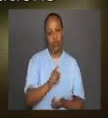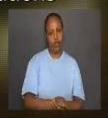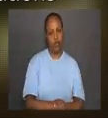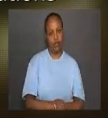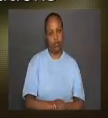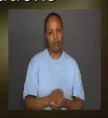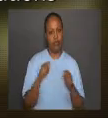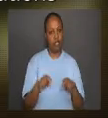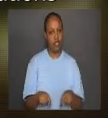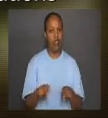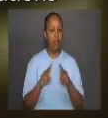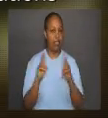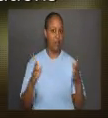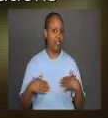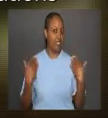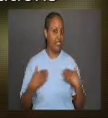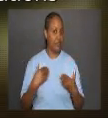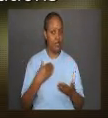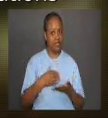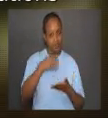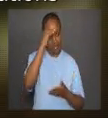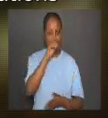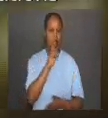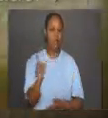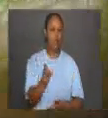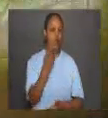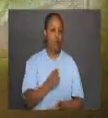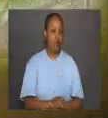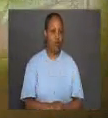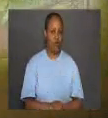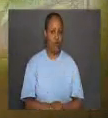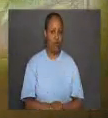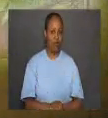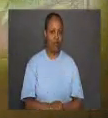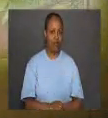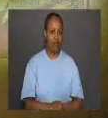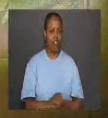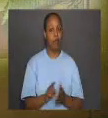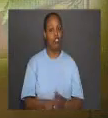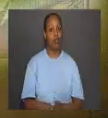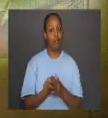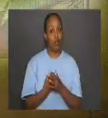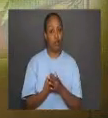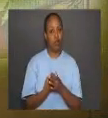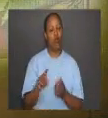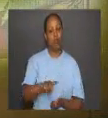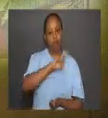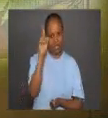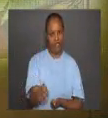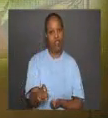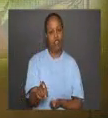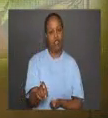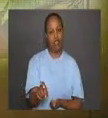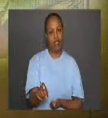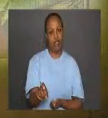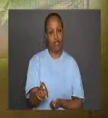This will be a very interesting lesson, students. We will begin with a question